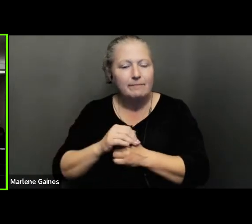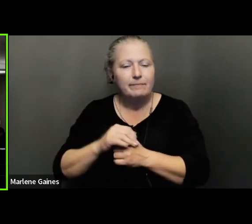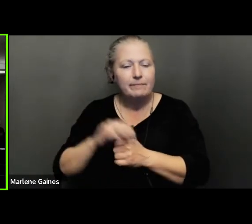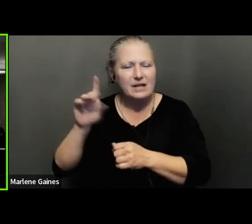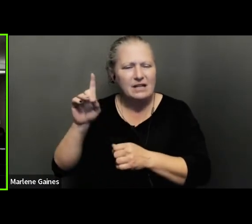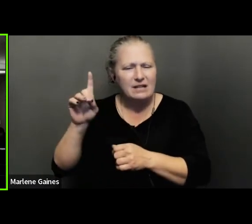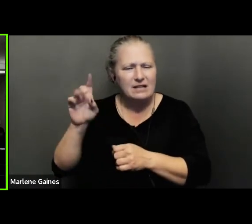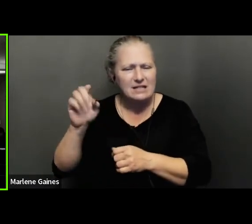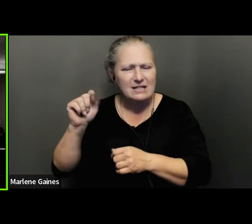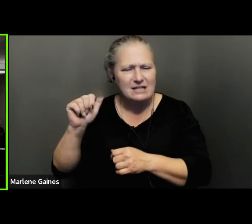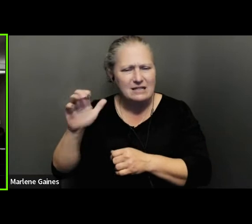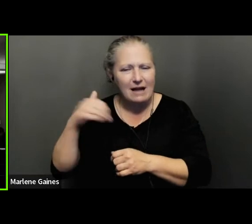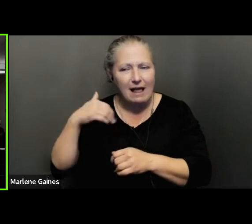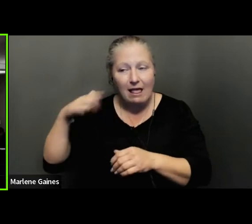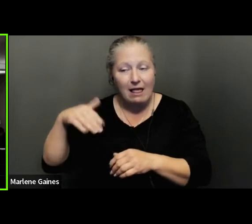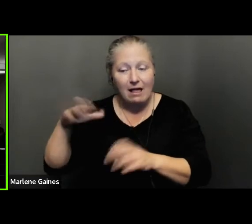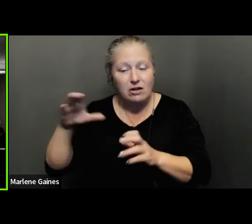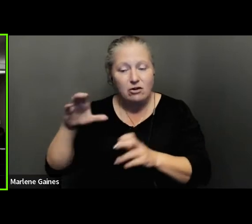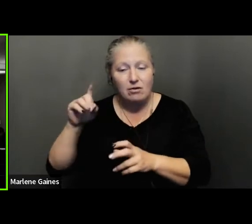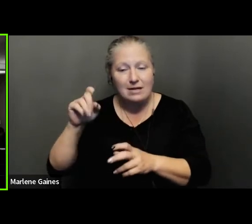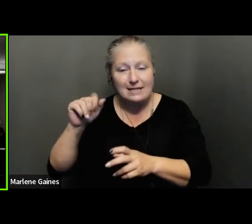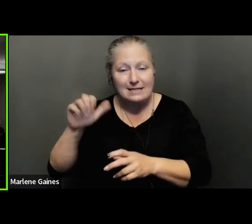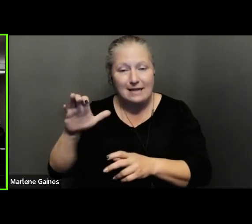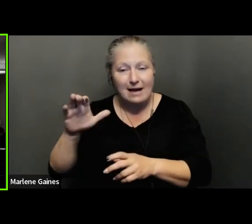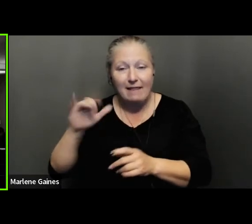DTAC, and I haven't done DTAC, so that's cool.